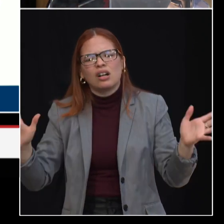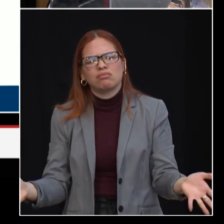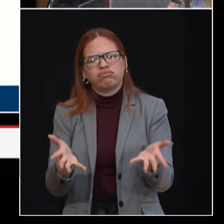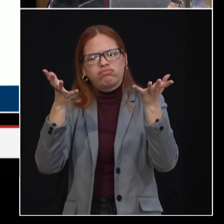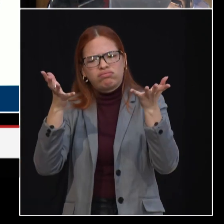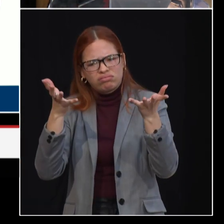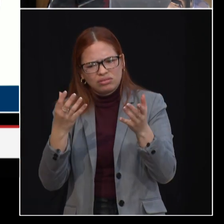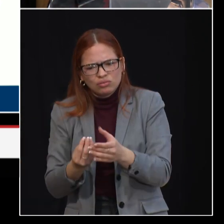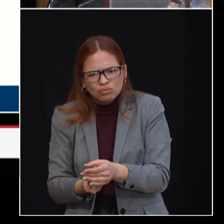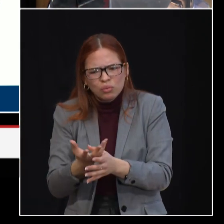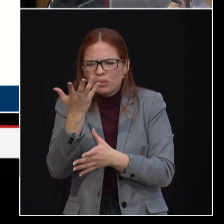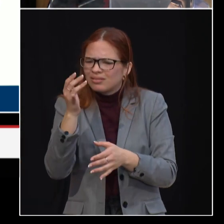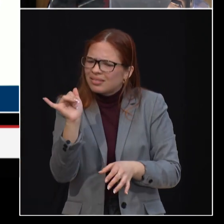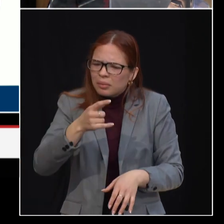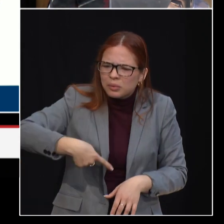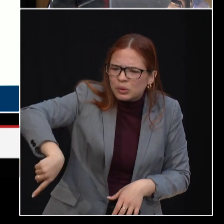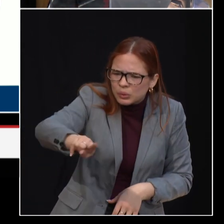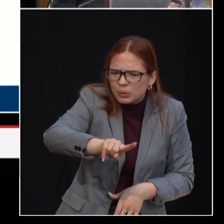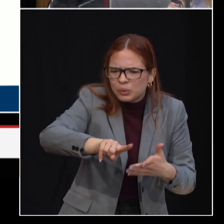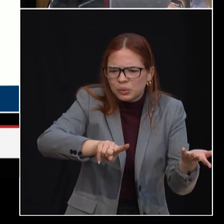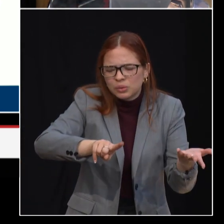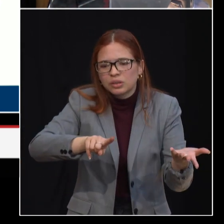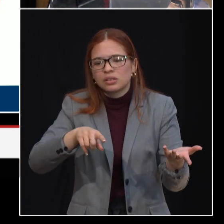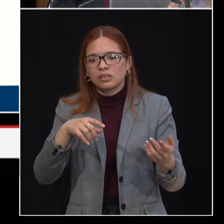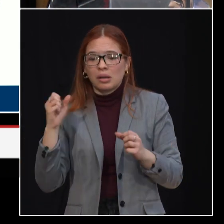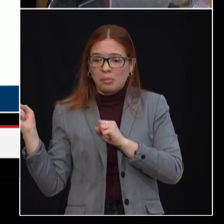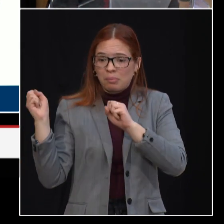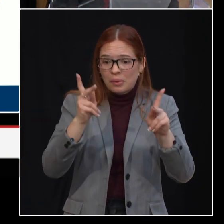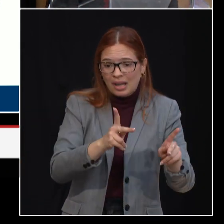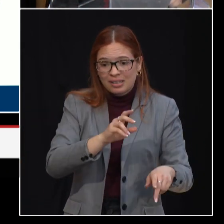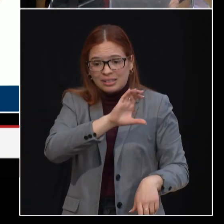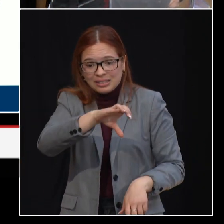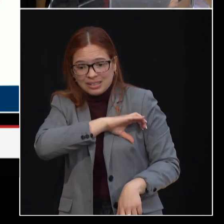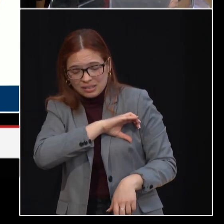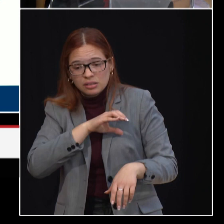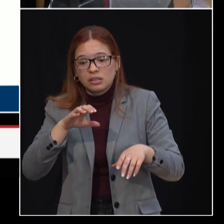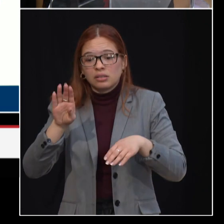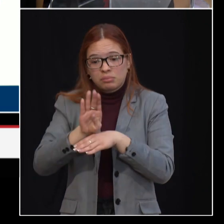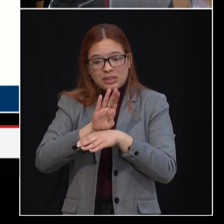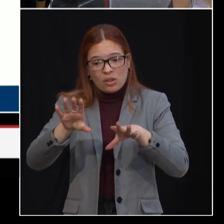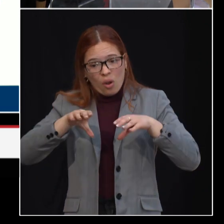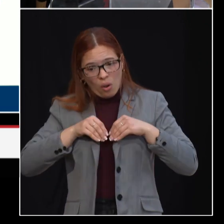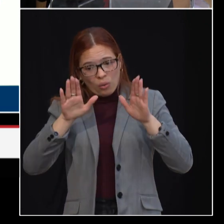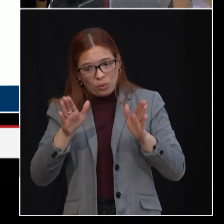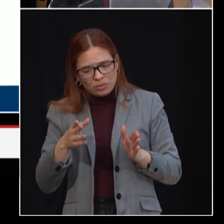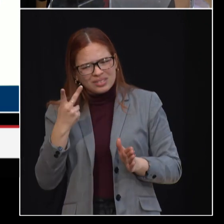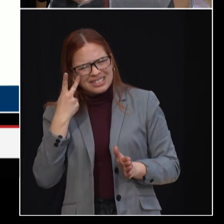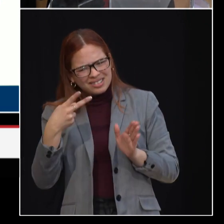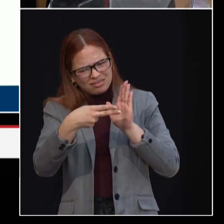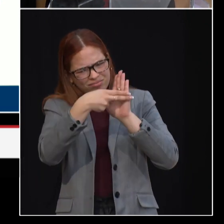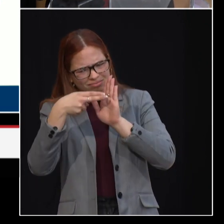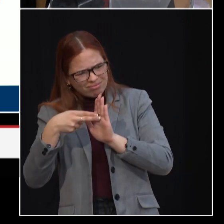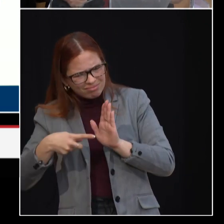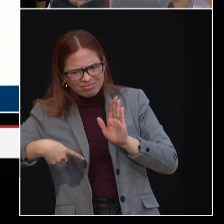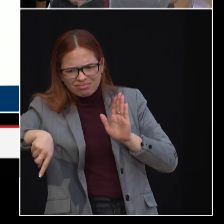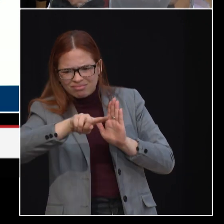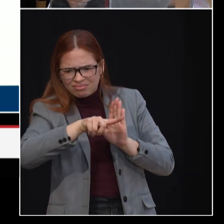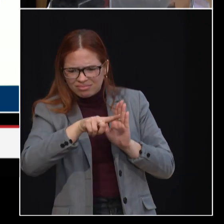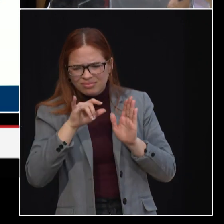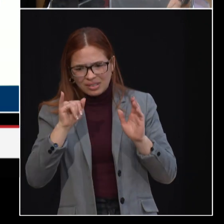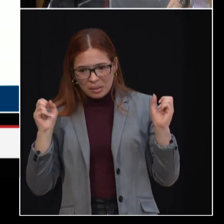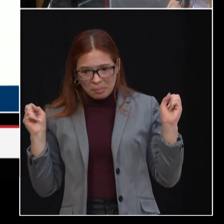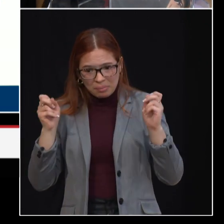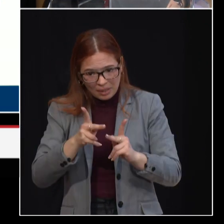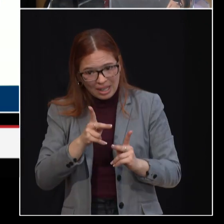Returning Citizens Business Owner Showcase. We will be highlighting the returning citizens that come through our